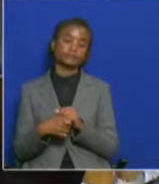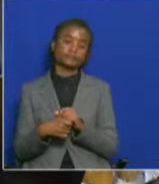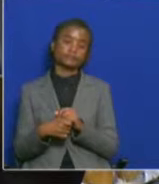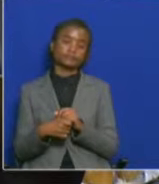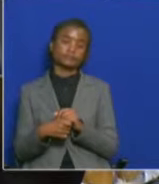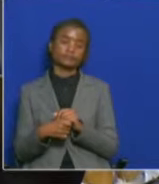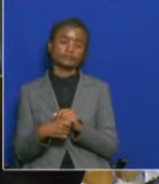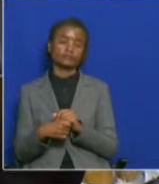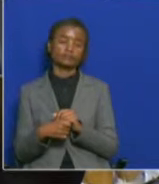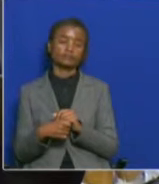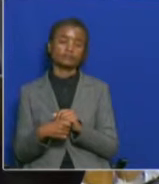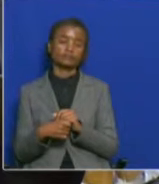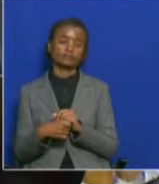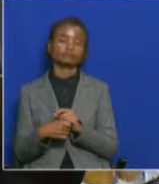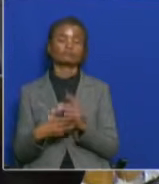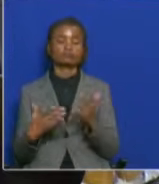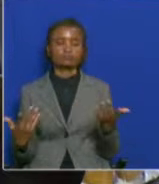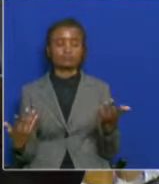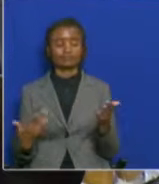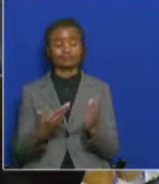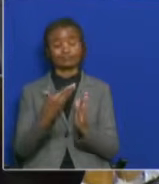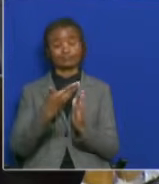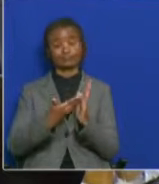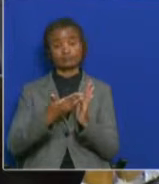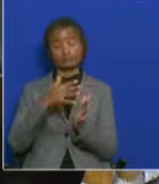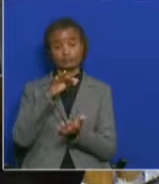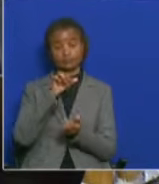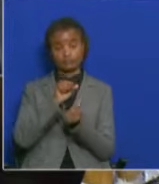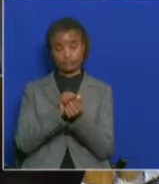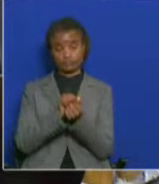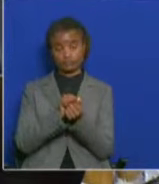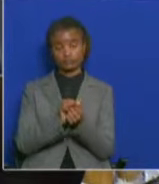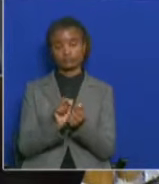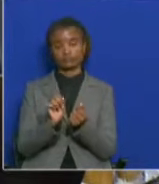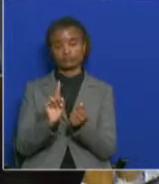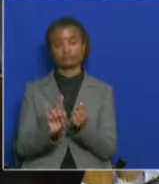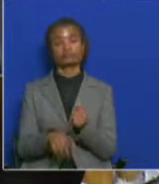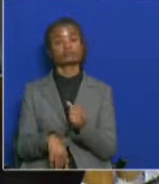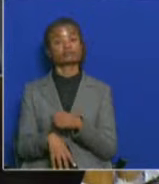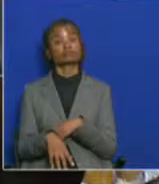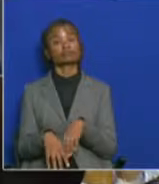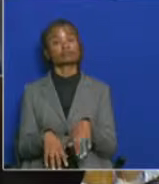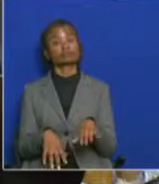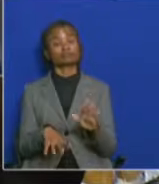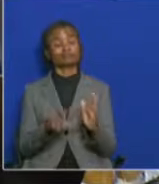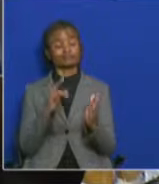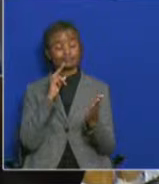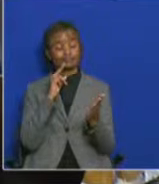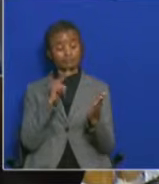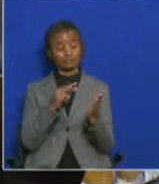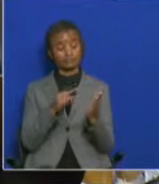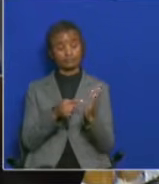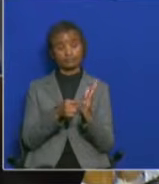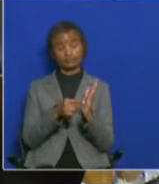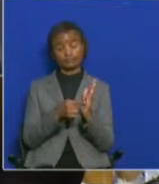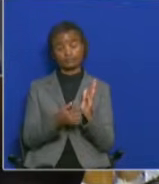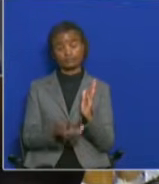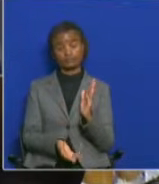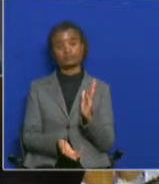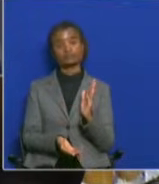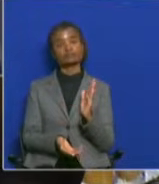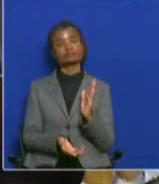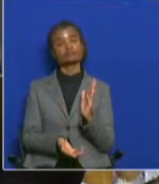But in a nutshell, what you'll see is that the affidavit contains